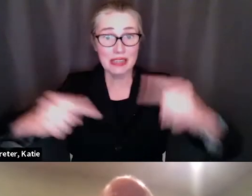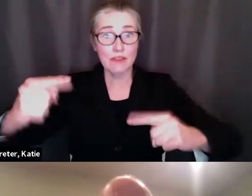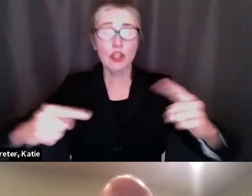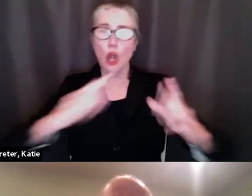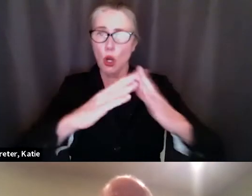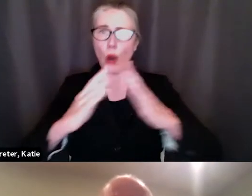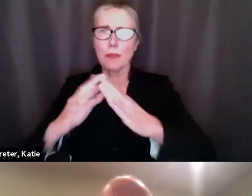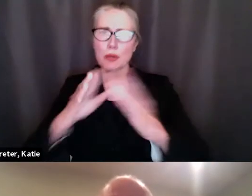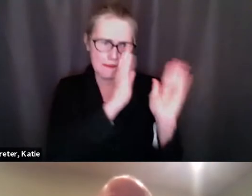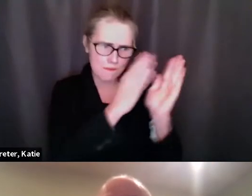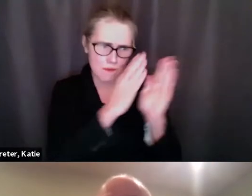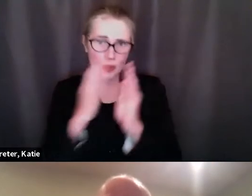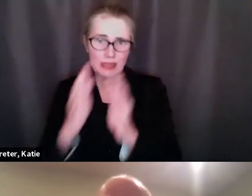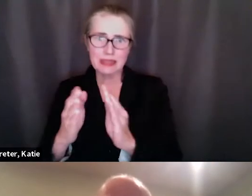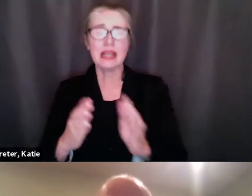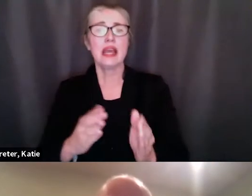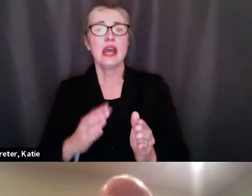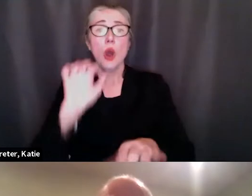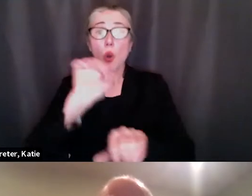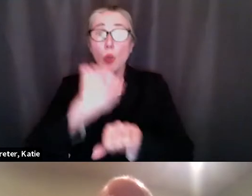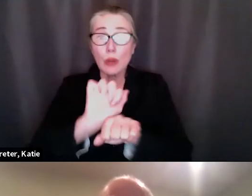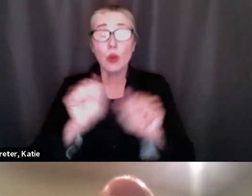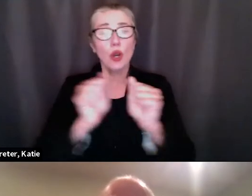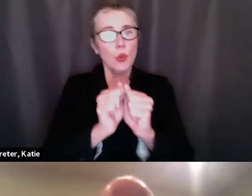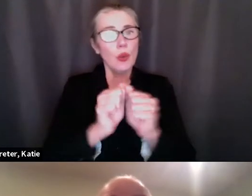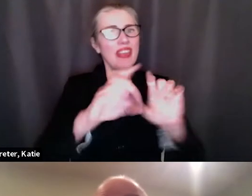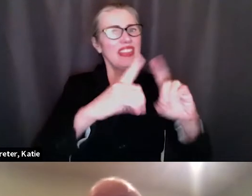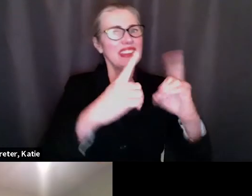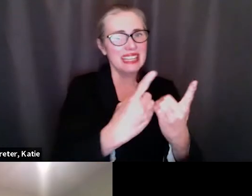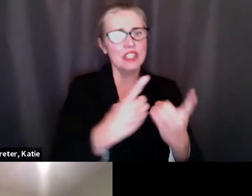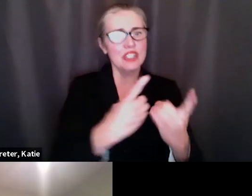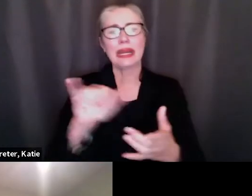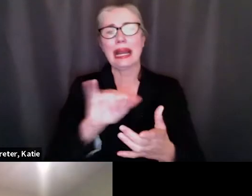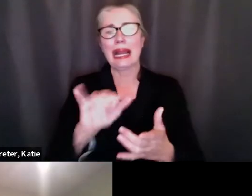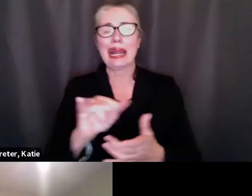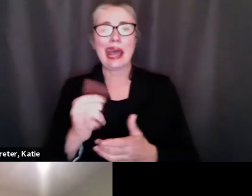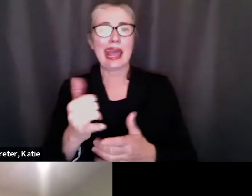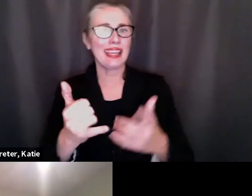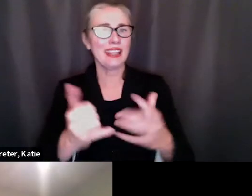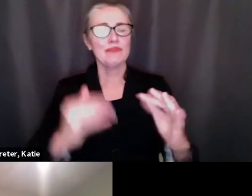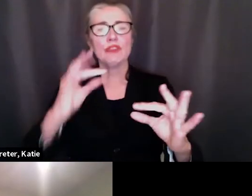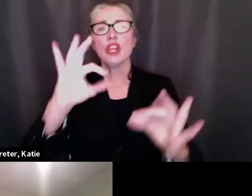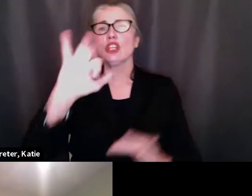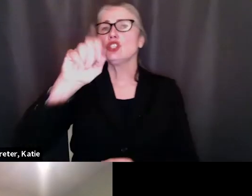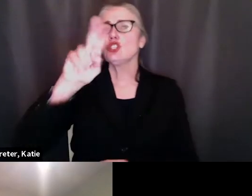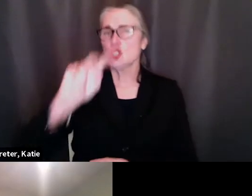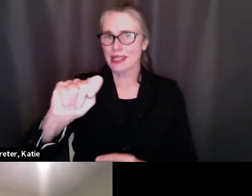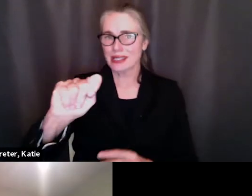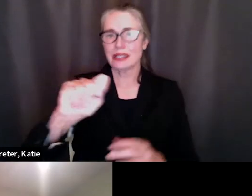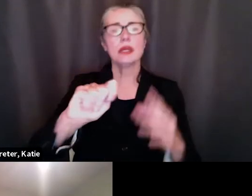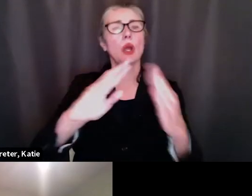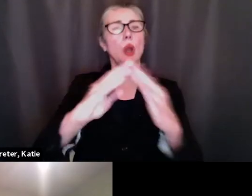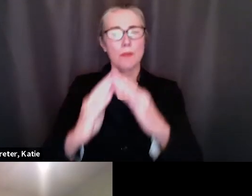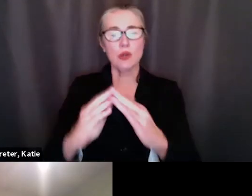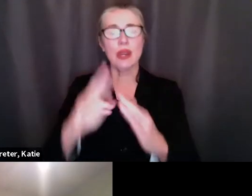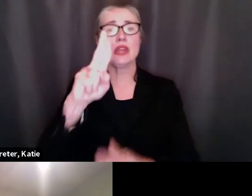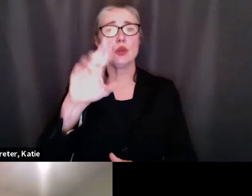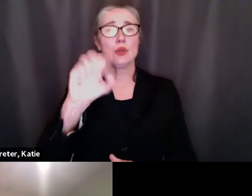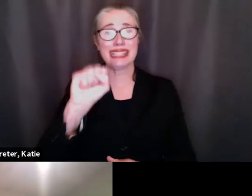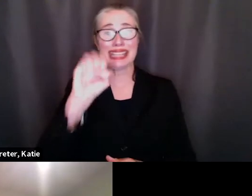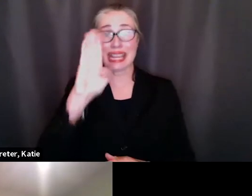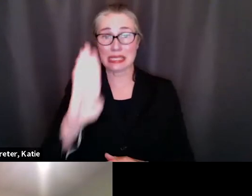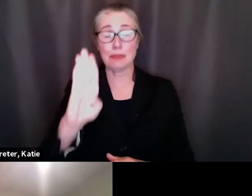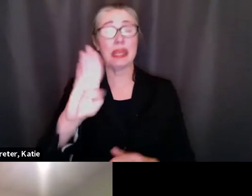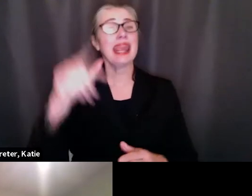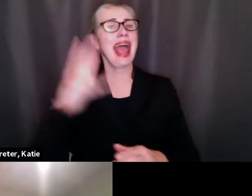working with our district and our community leaders in this field such as just communities and ucsb monroe has developed an action plan